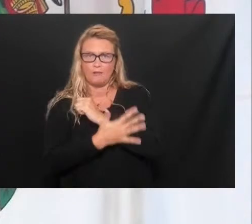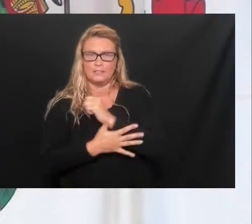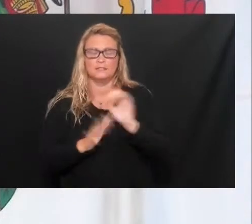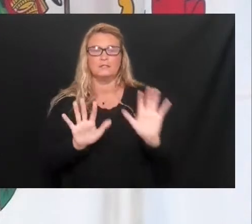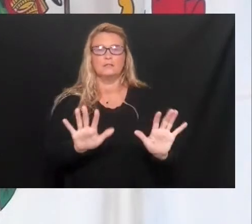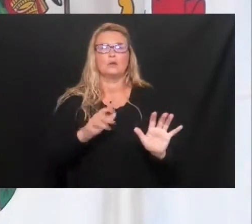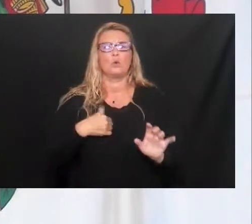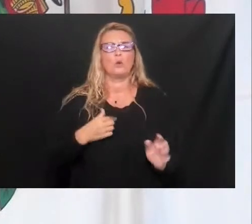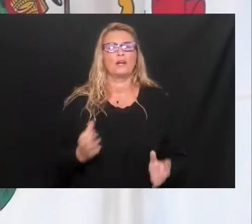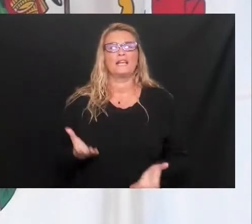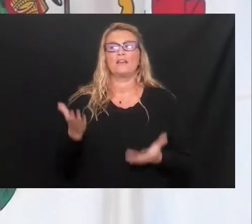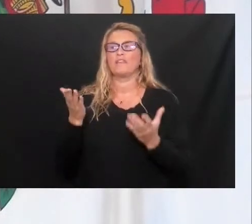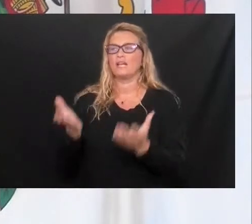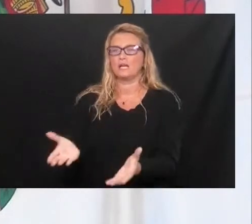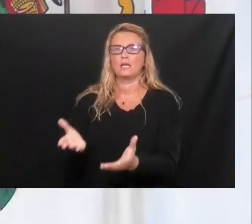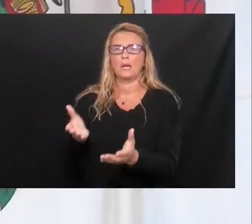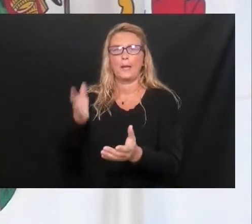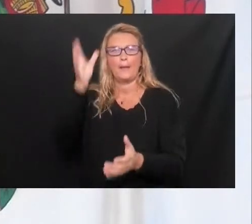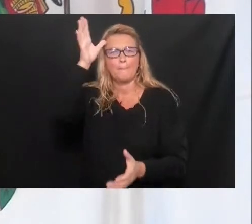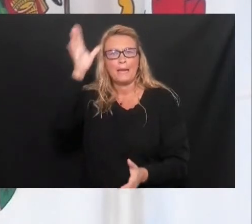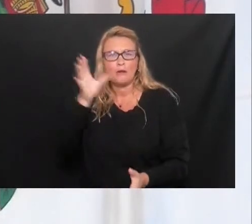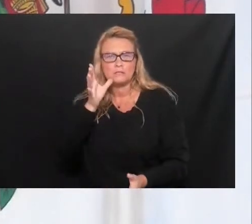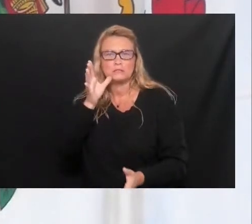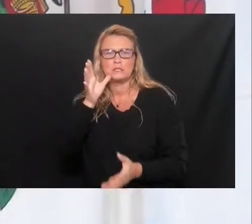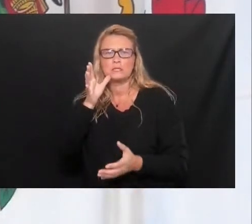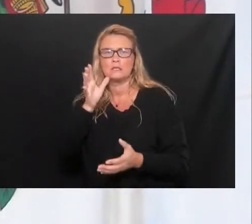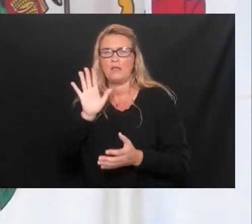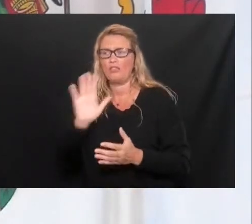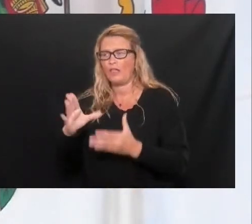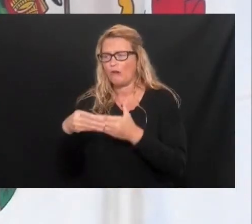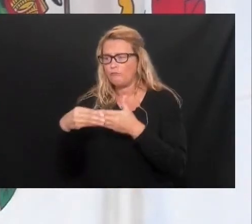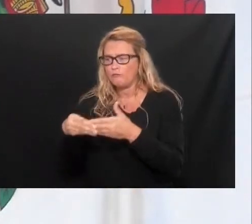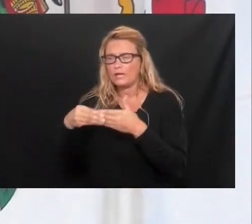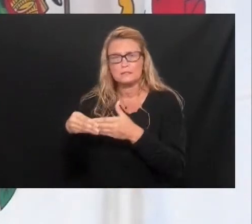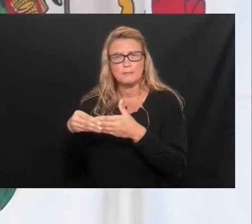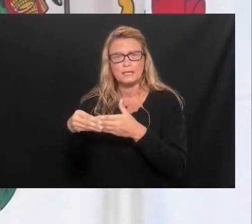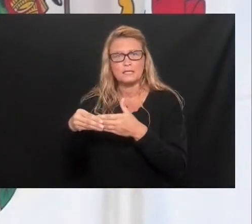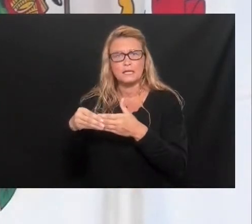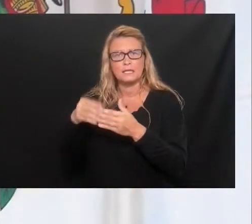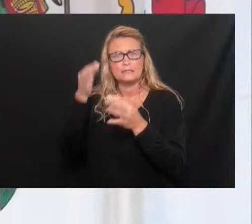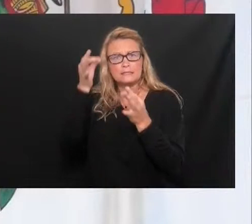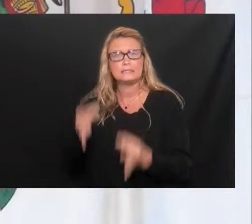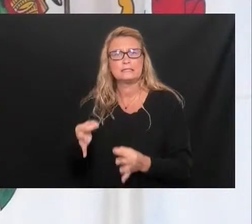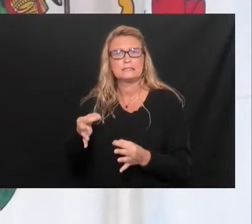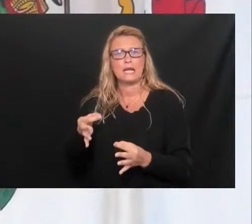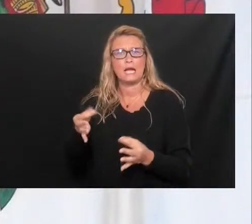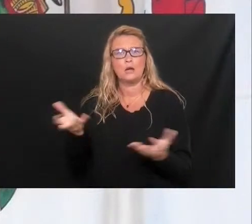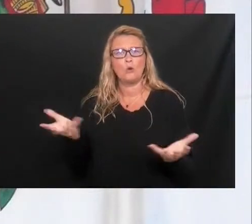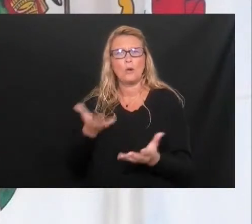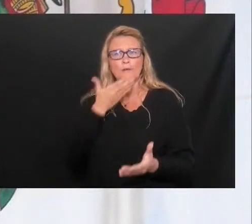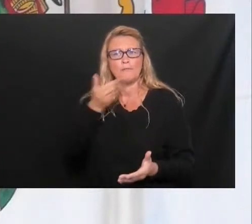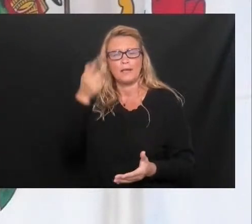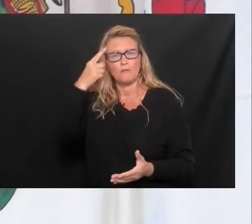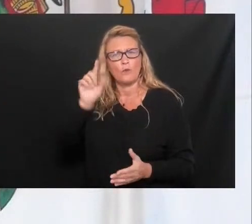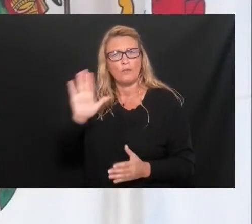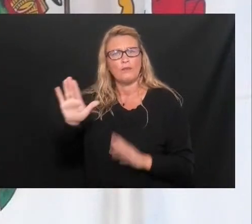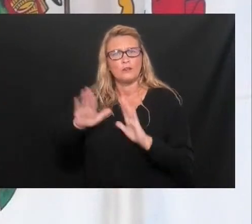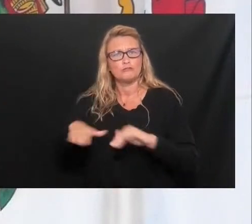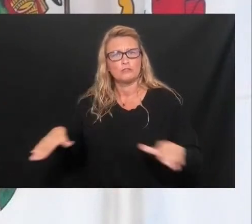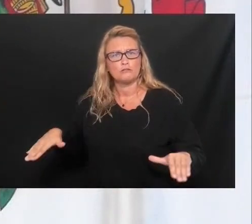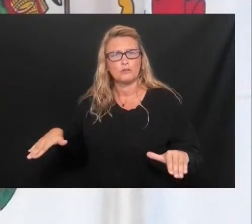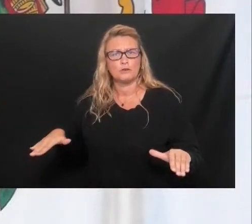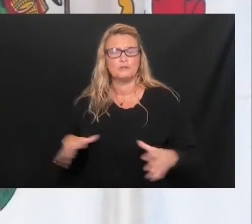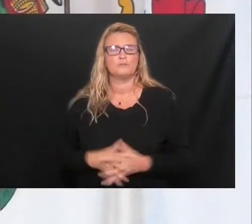absolutely giving the parents complete flexibility. And the parents should be the should be the people that are the